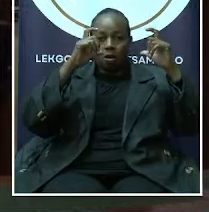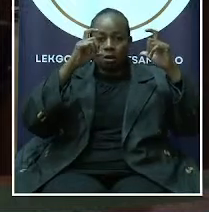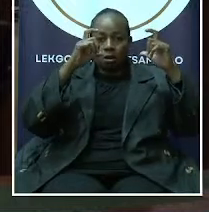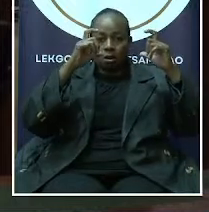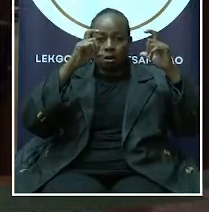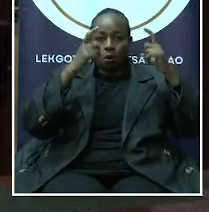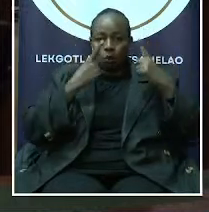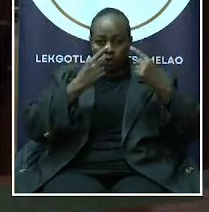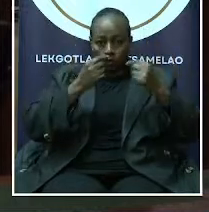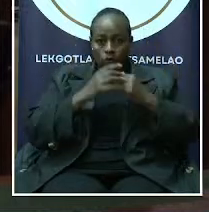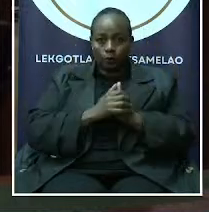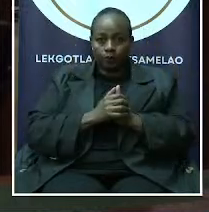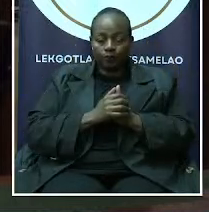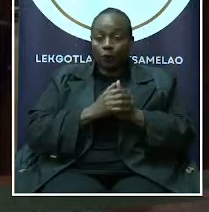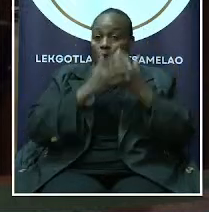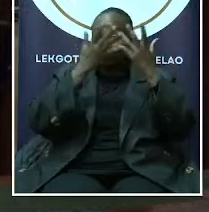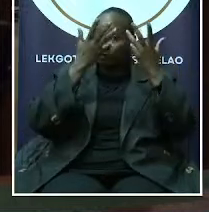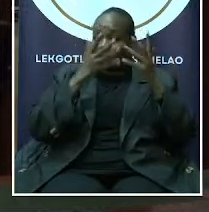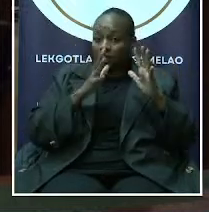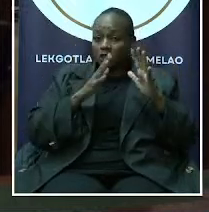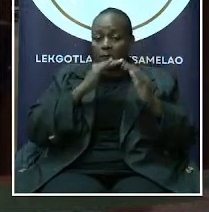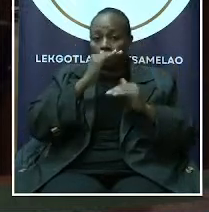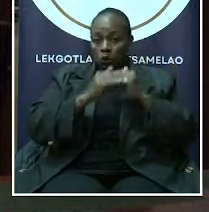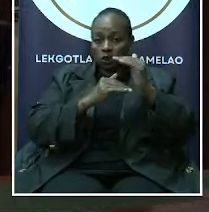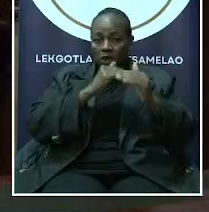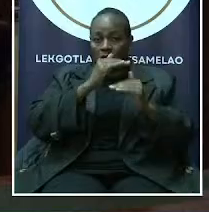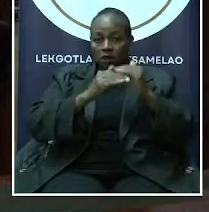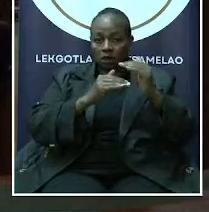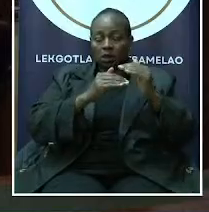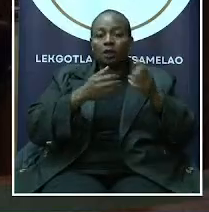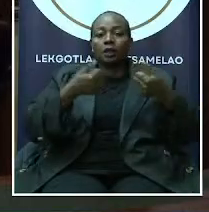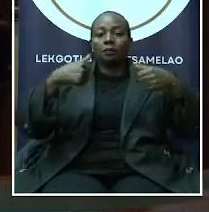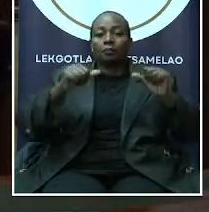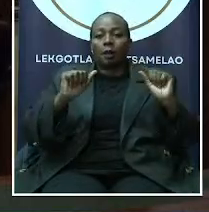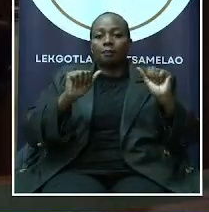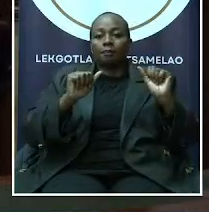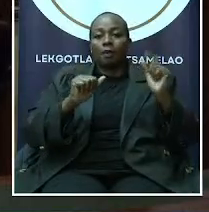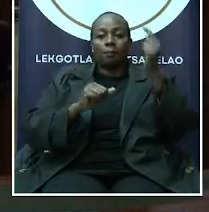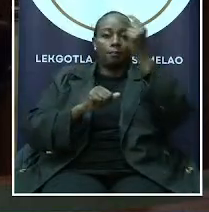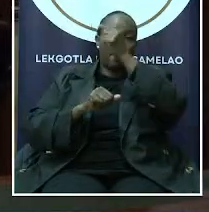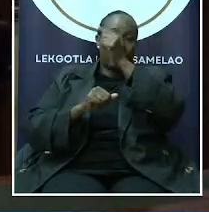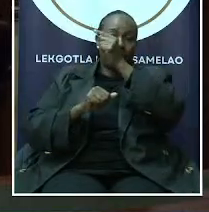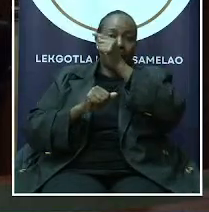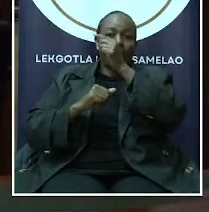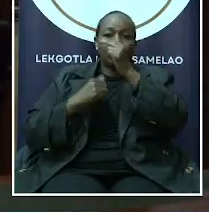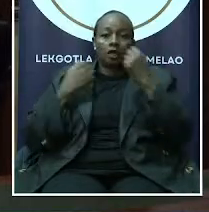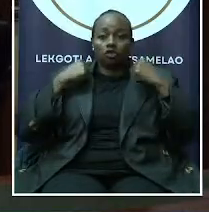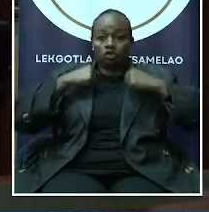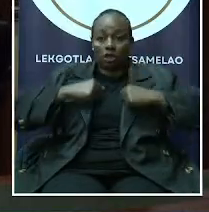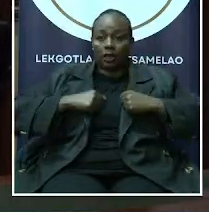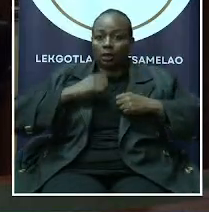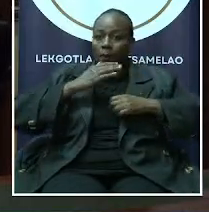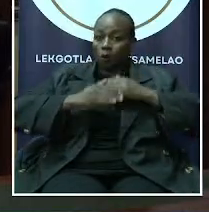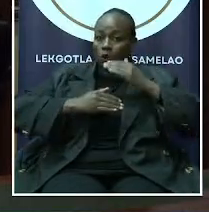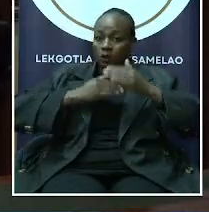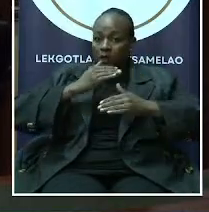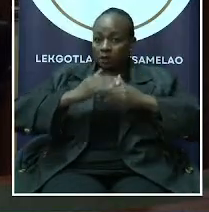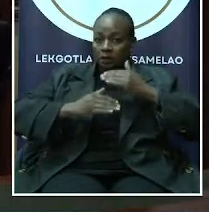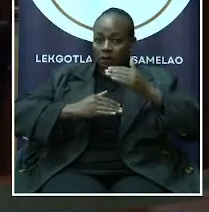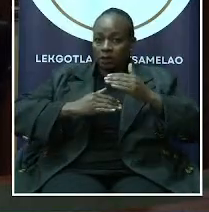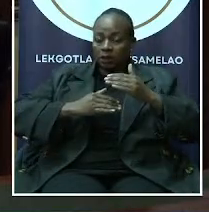the honors. When we are done with that process, we will move to the bag and jacket process. I must just make